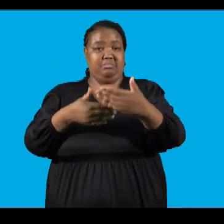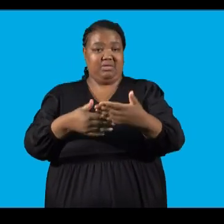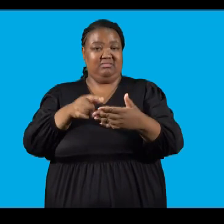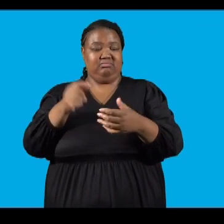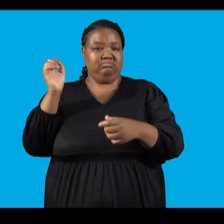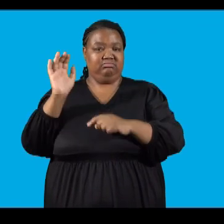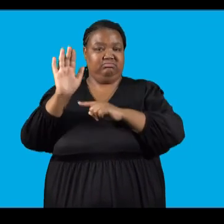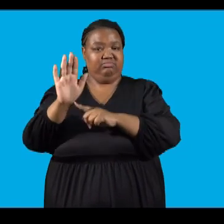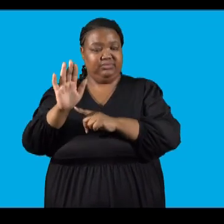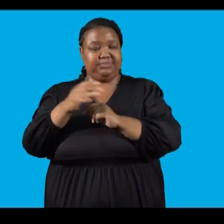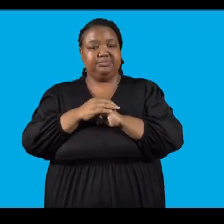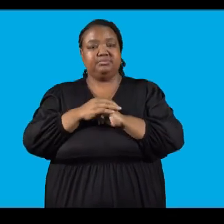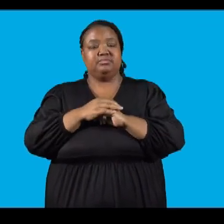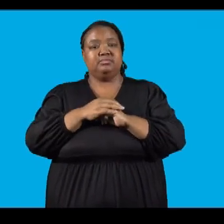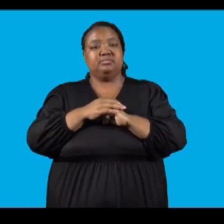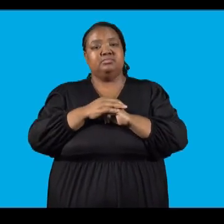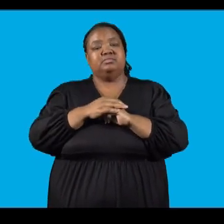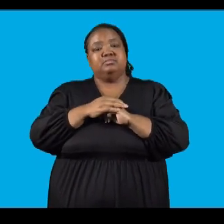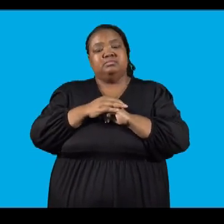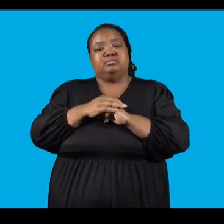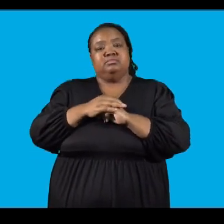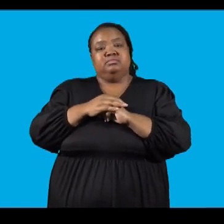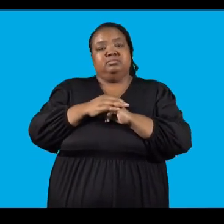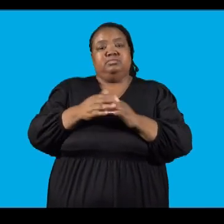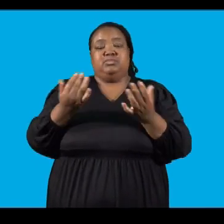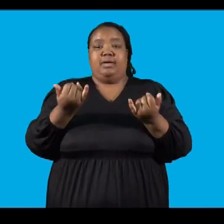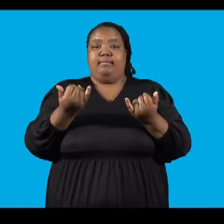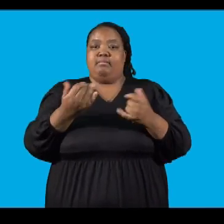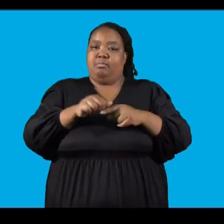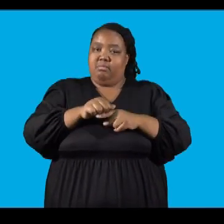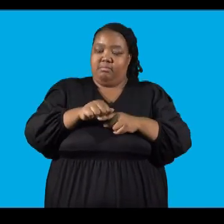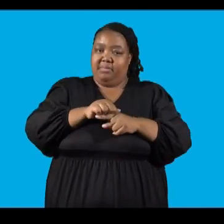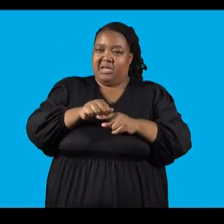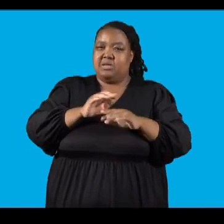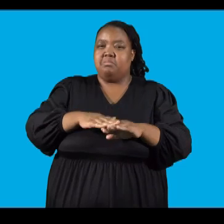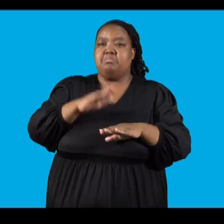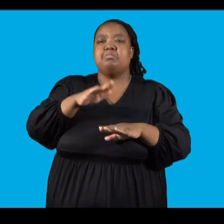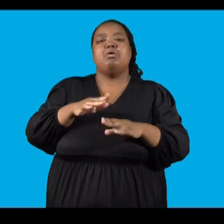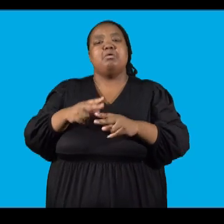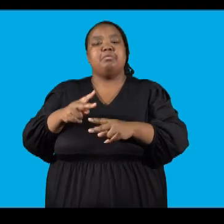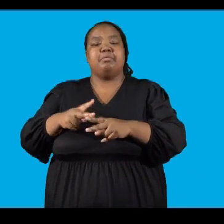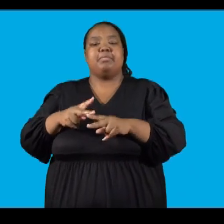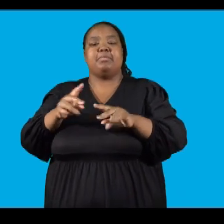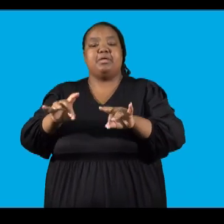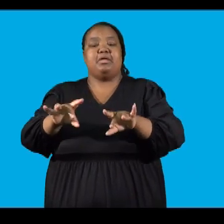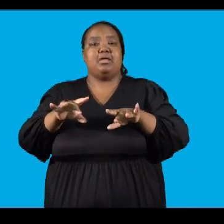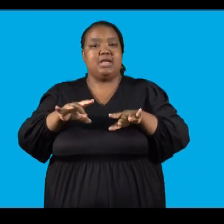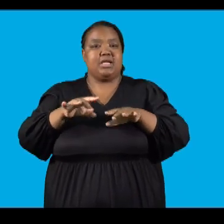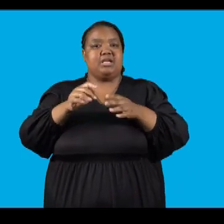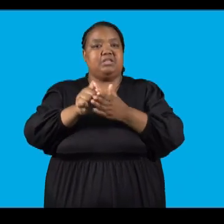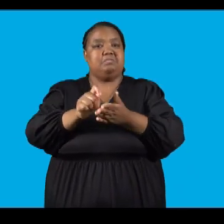papers as depicted here. That is going to give you more practice as you